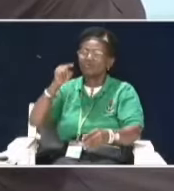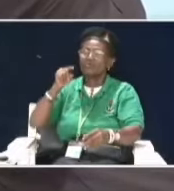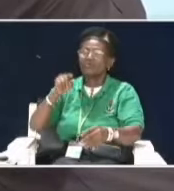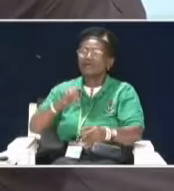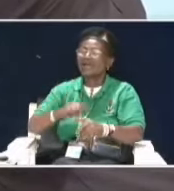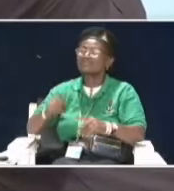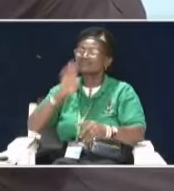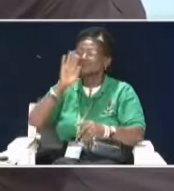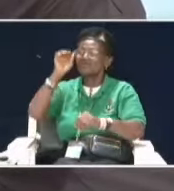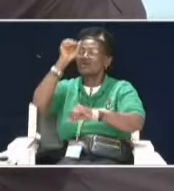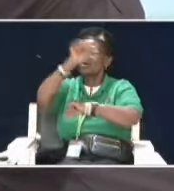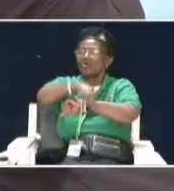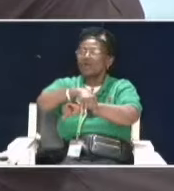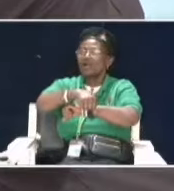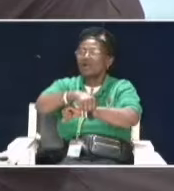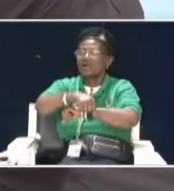defeated,